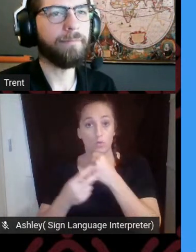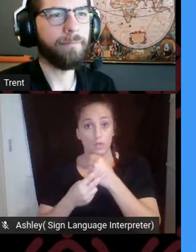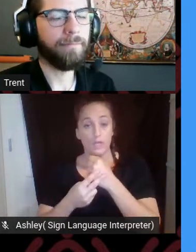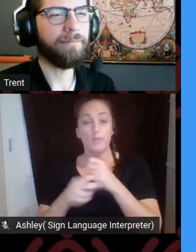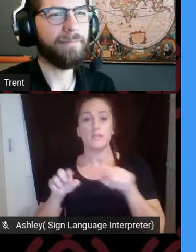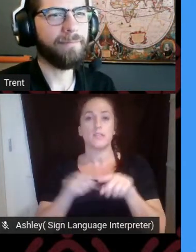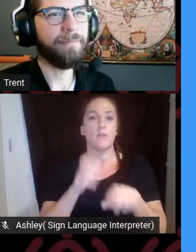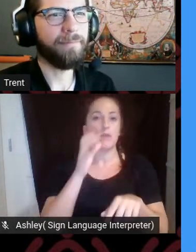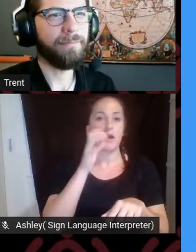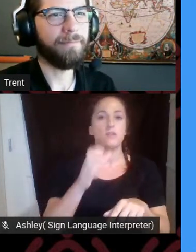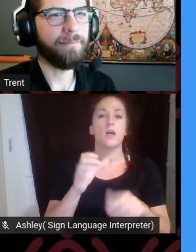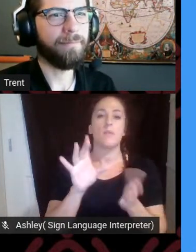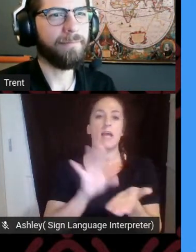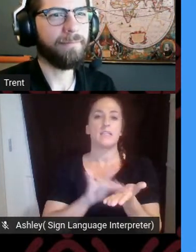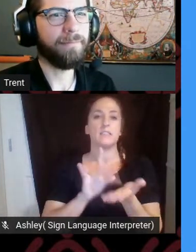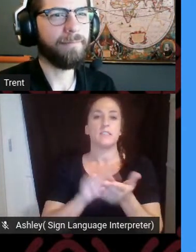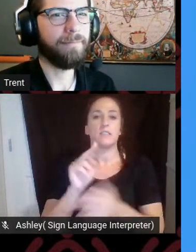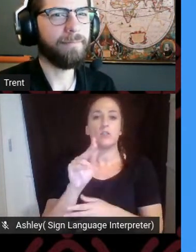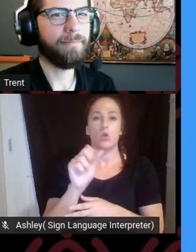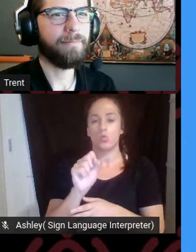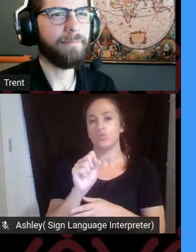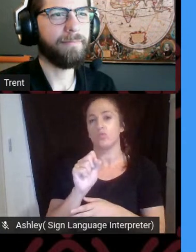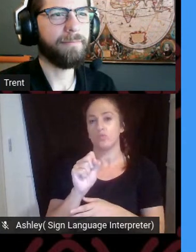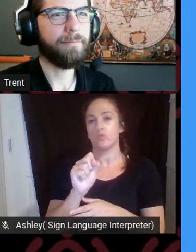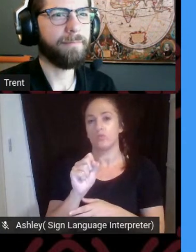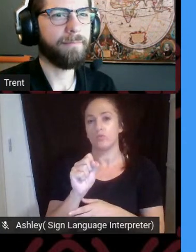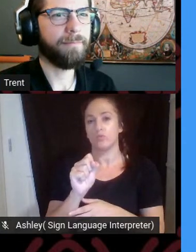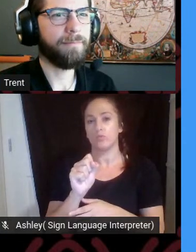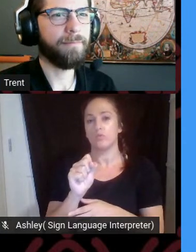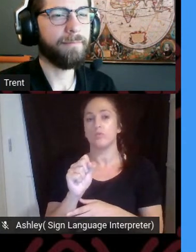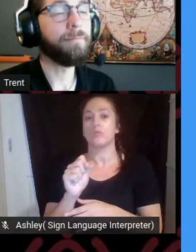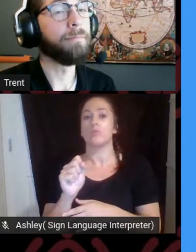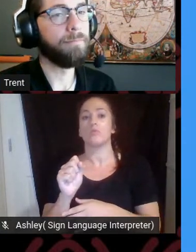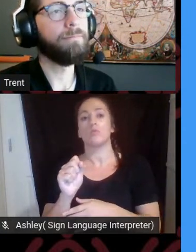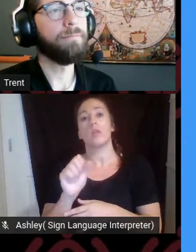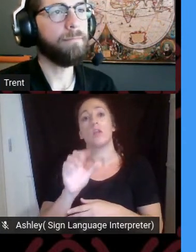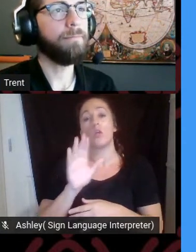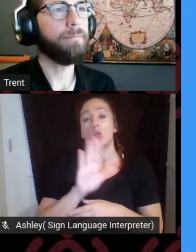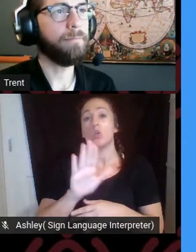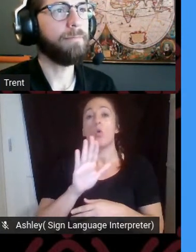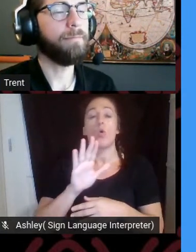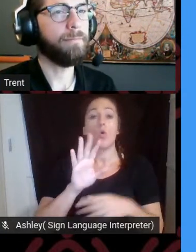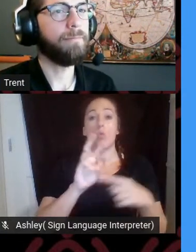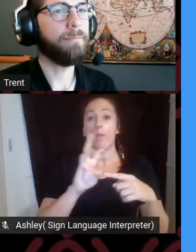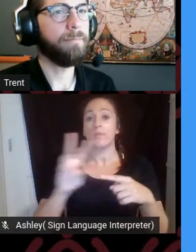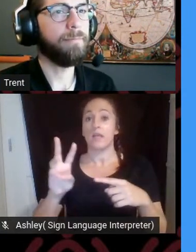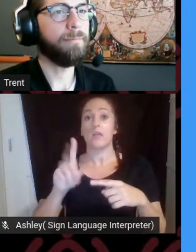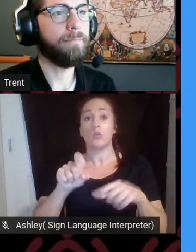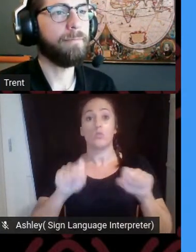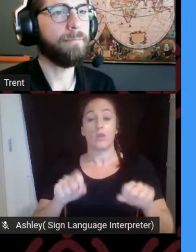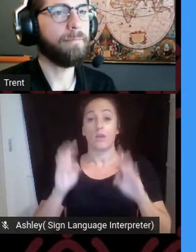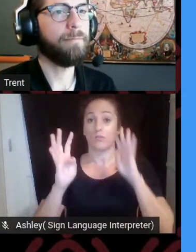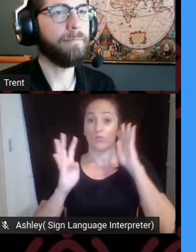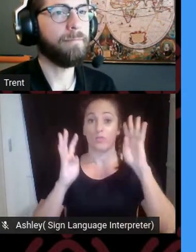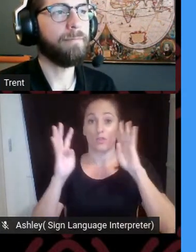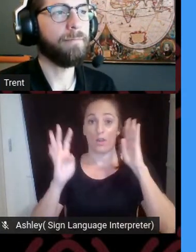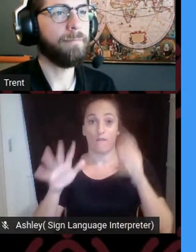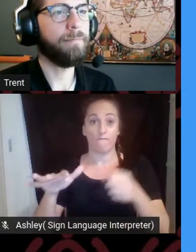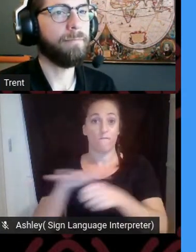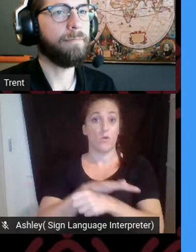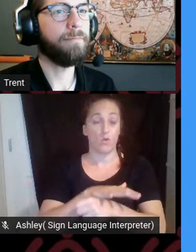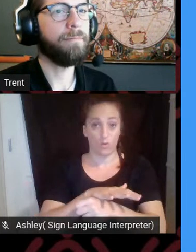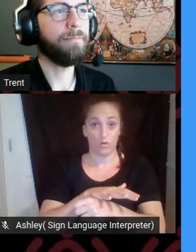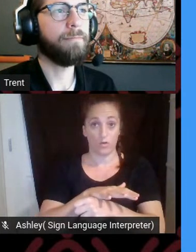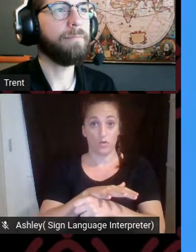notes, and then Google Sites. You can actually create your entire website, and we have a great stream on